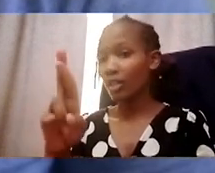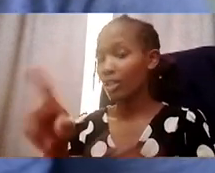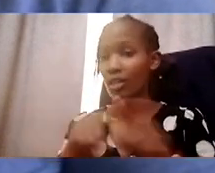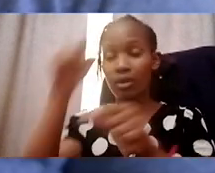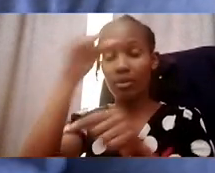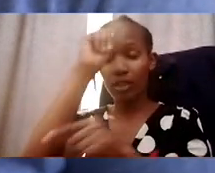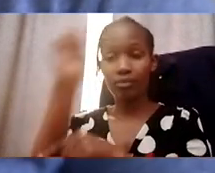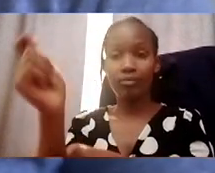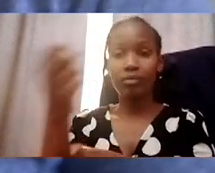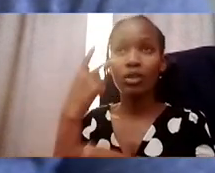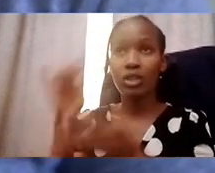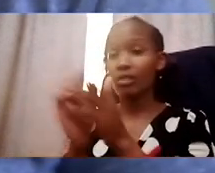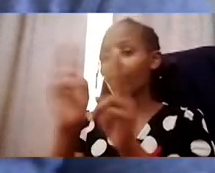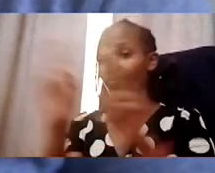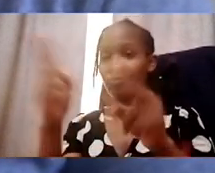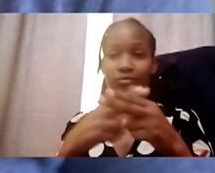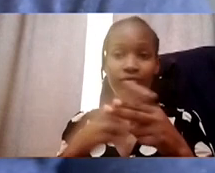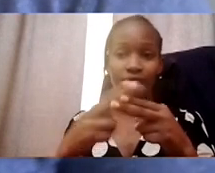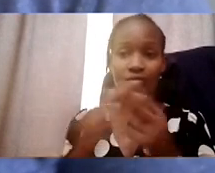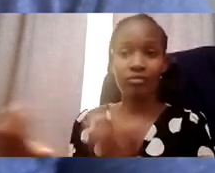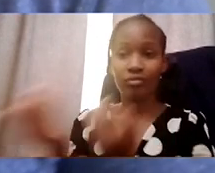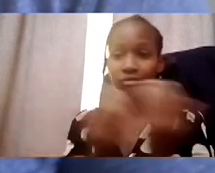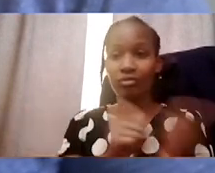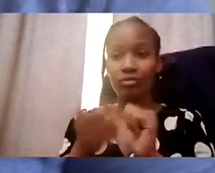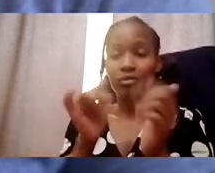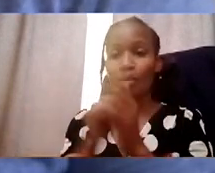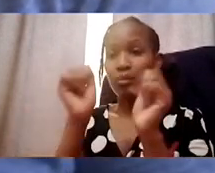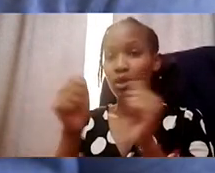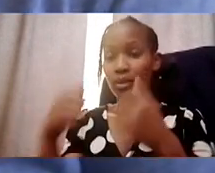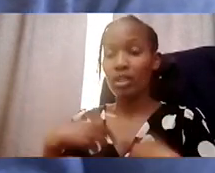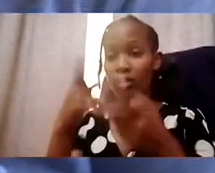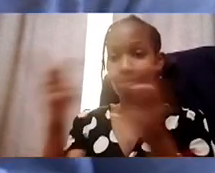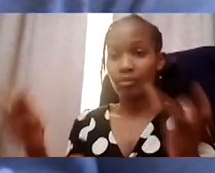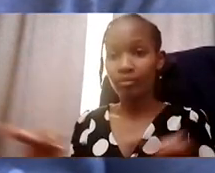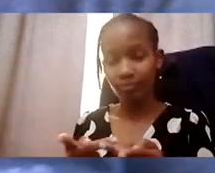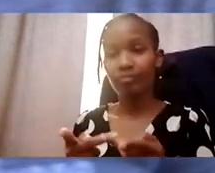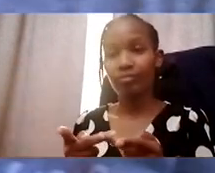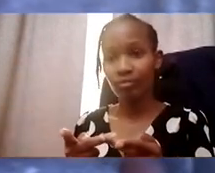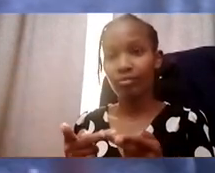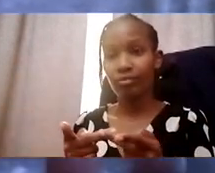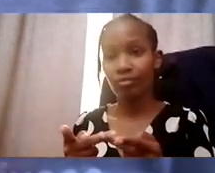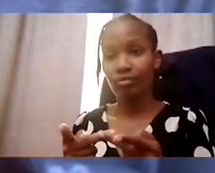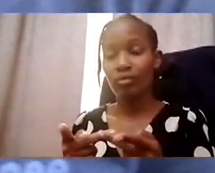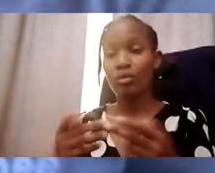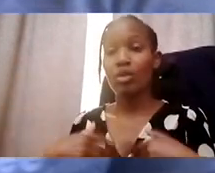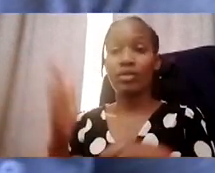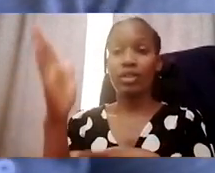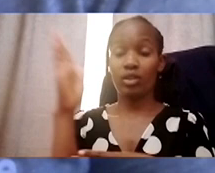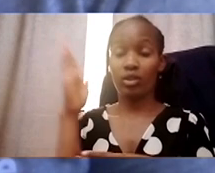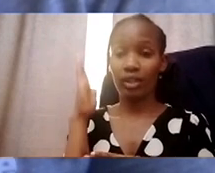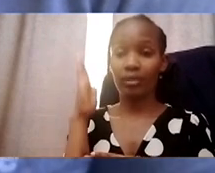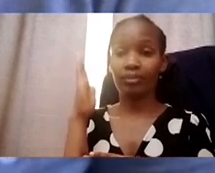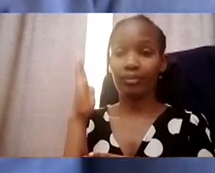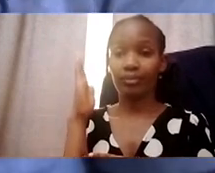very soon to bring our athletes so that they can have a place to train with security